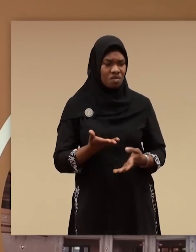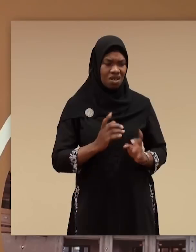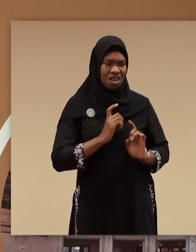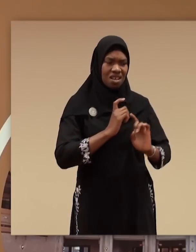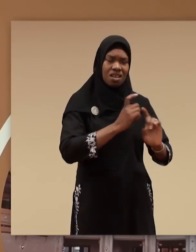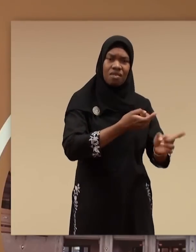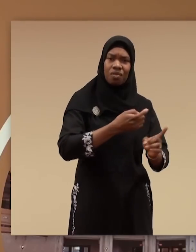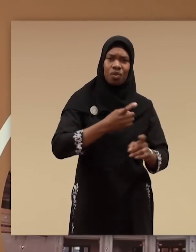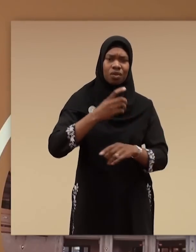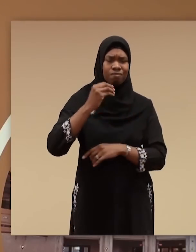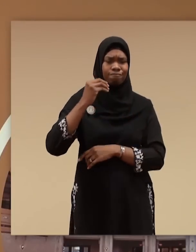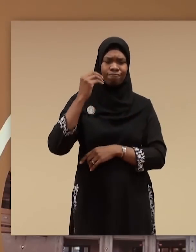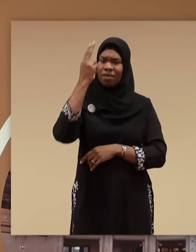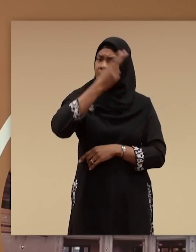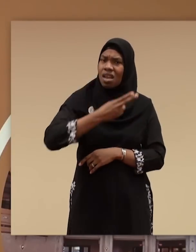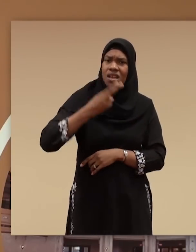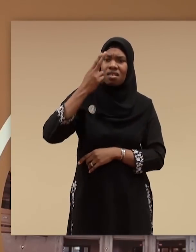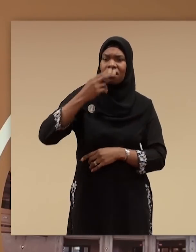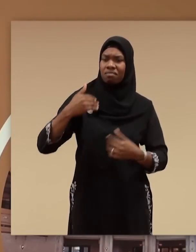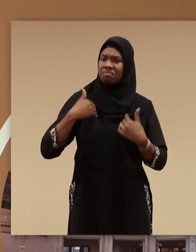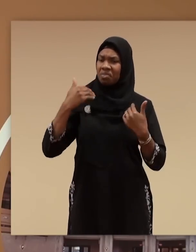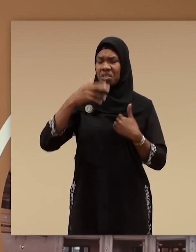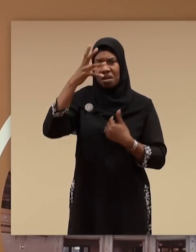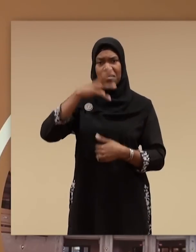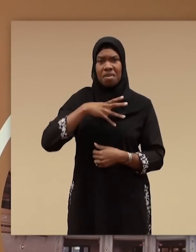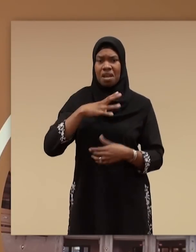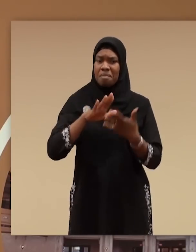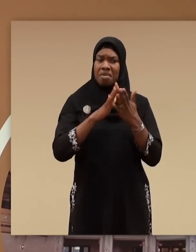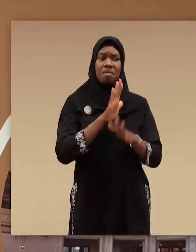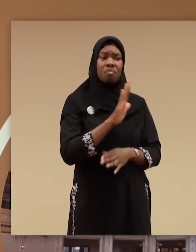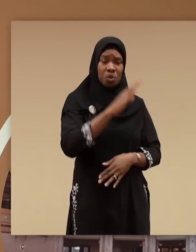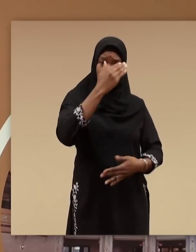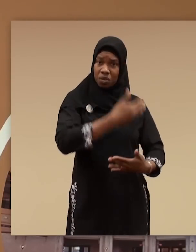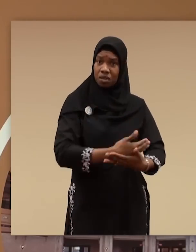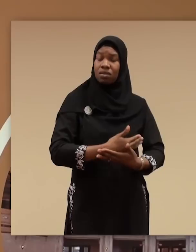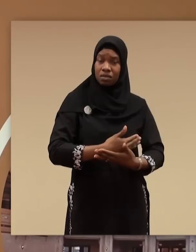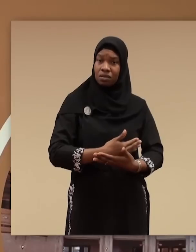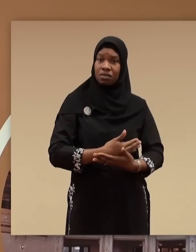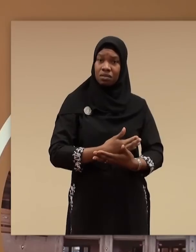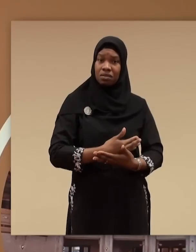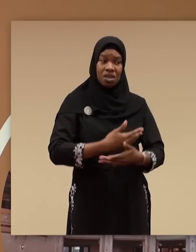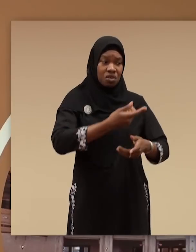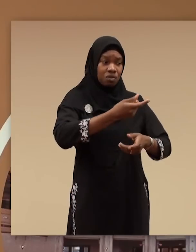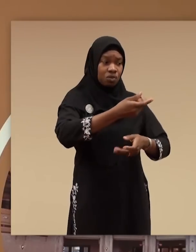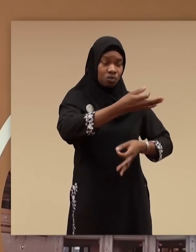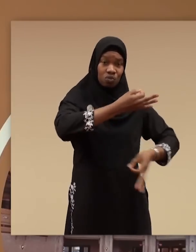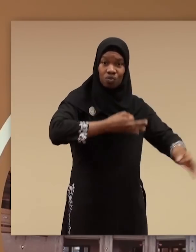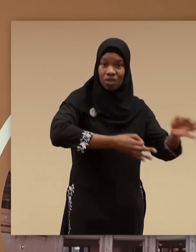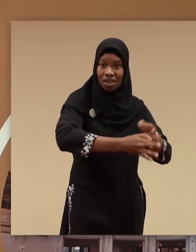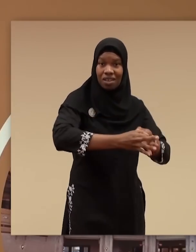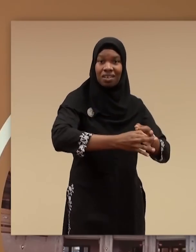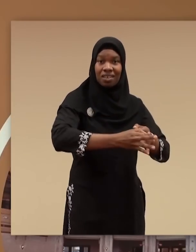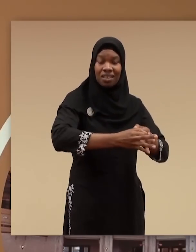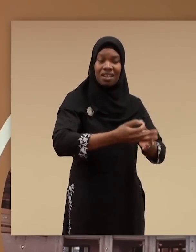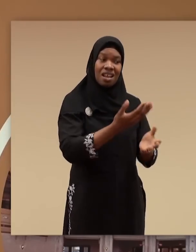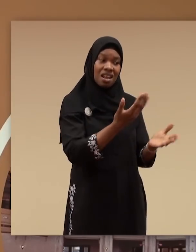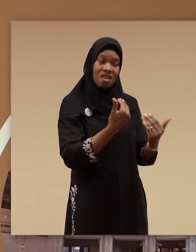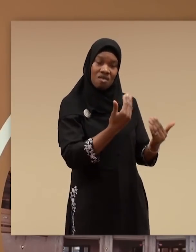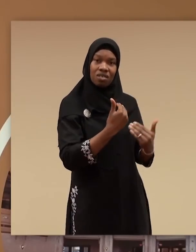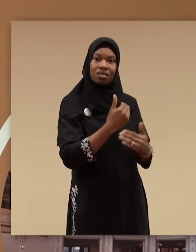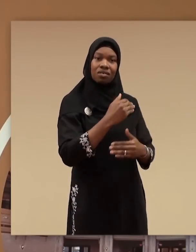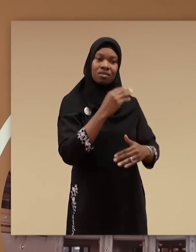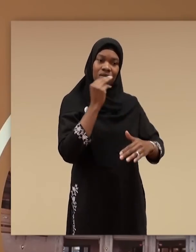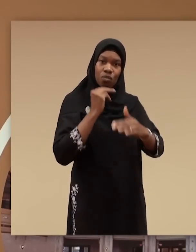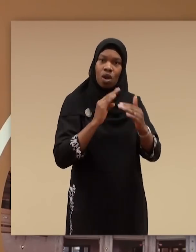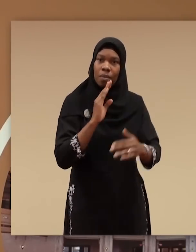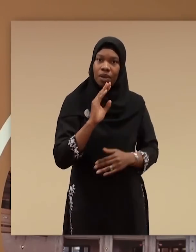man. Make it your son and give us Muhammad. So we'll take him and kill him." So